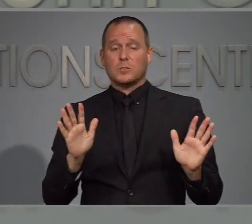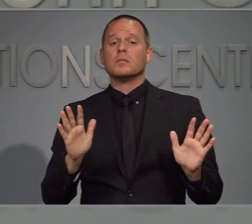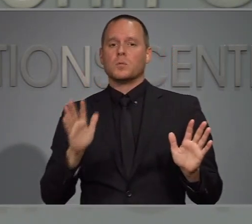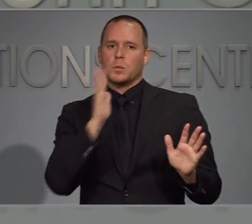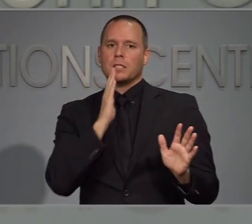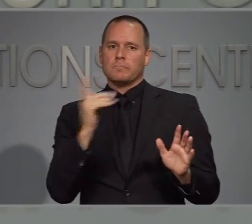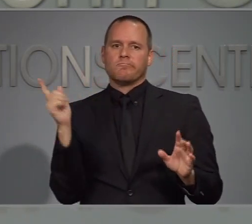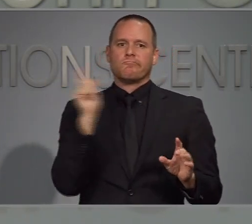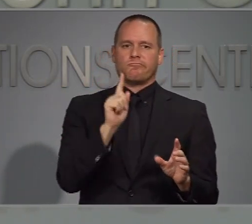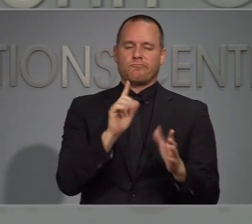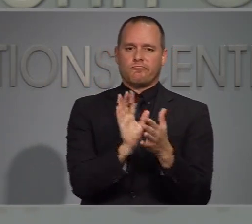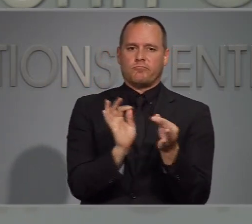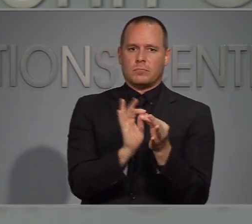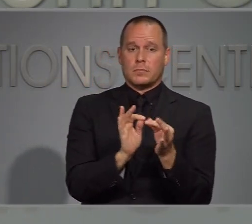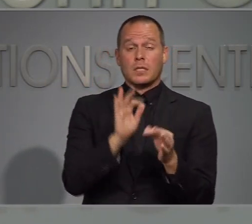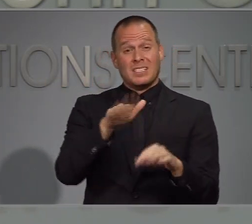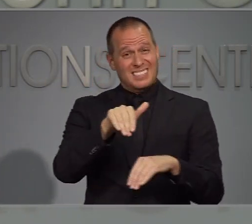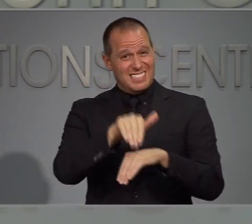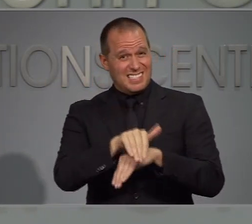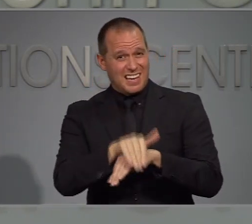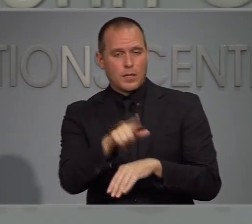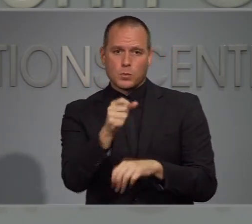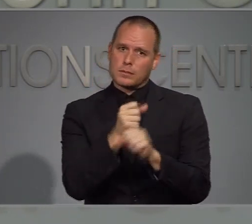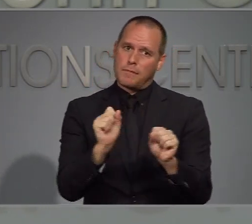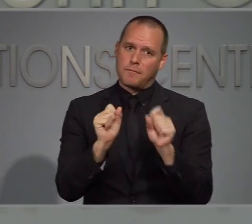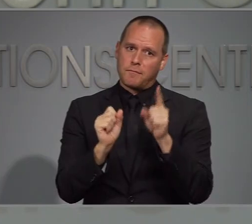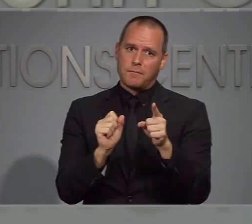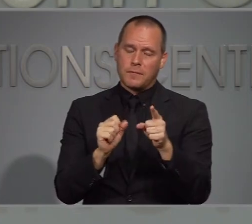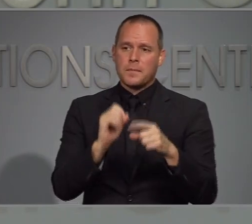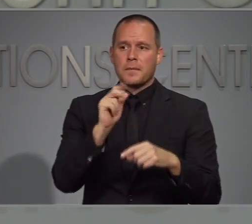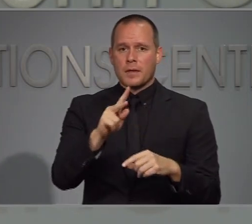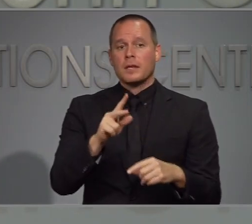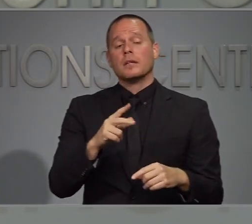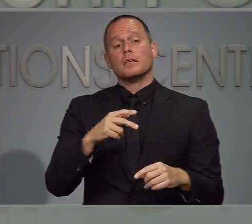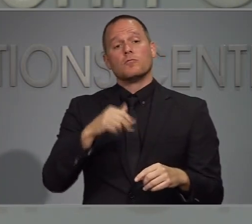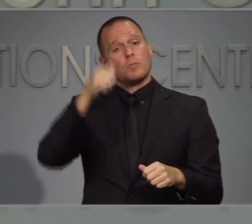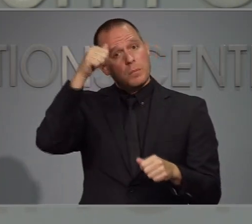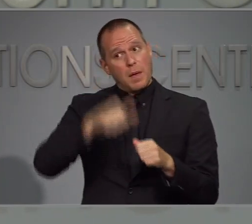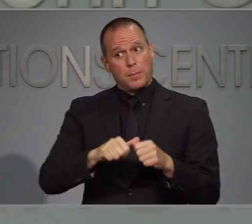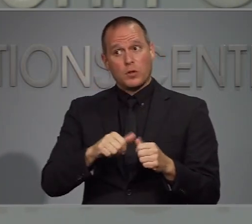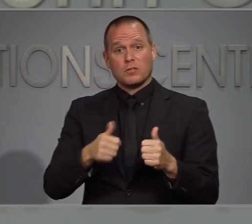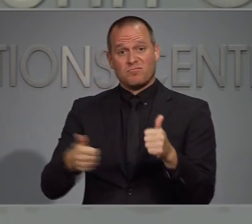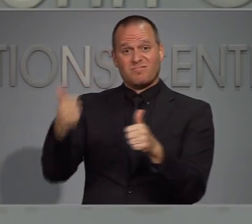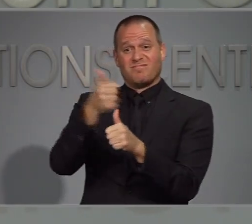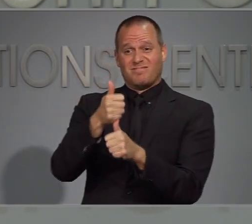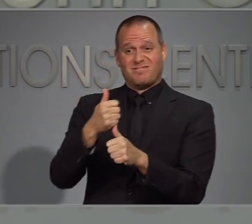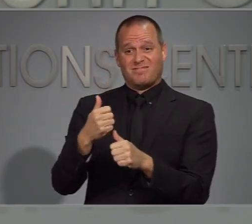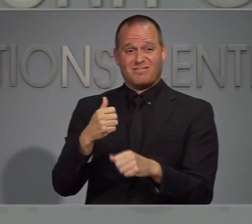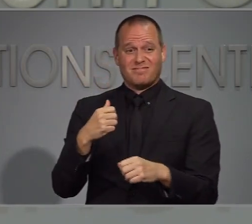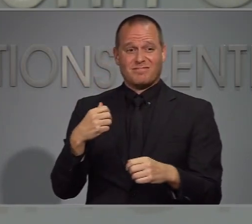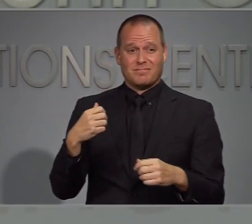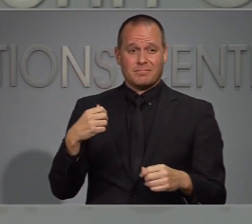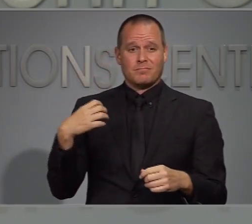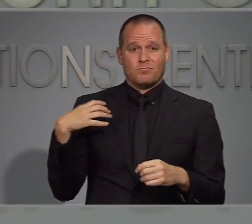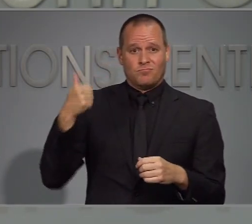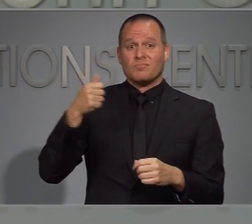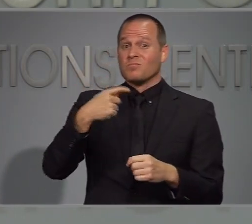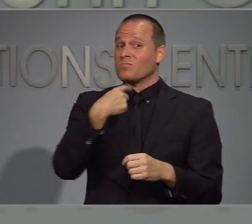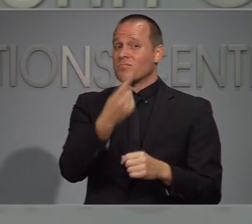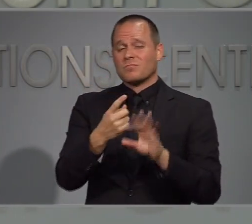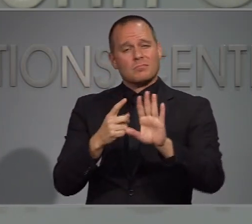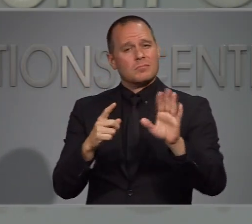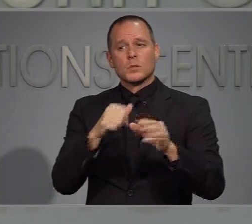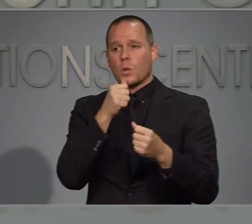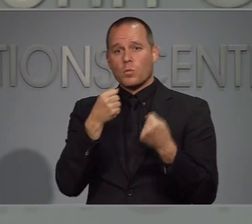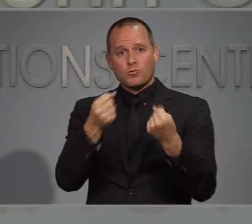Please stay safe tonight. As the director said, try not to drive out tonight if you can. If you can stay home while the storm